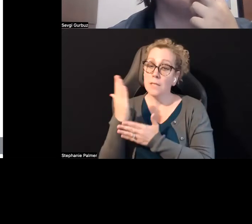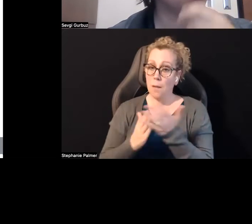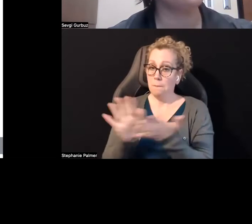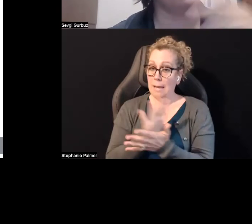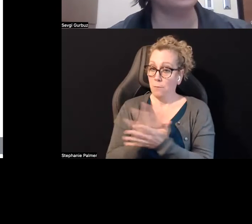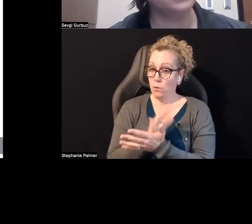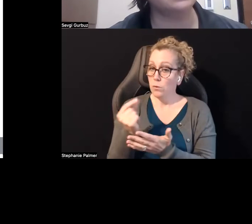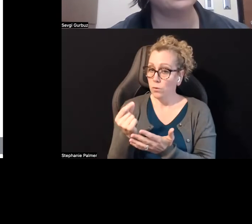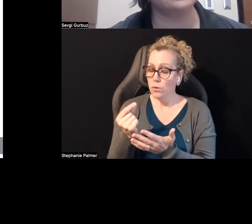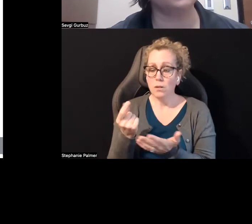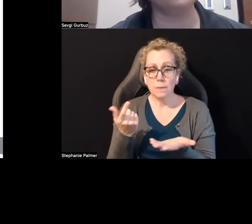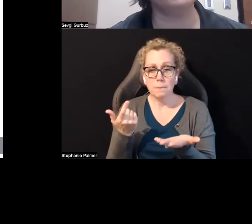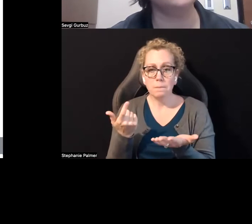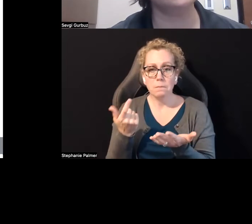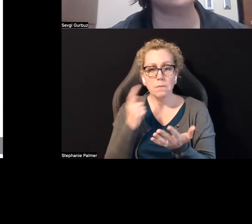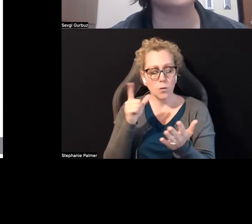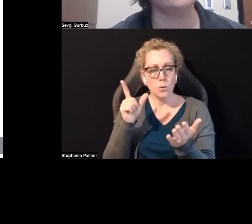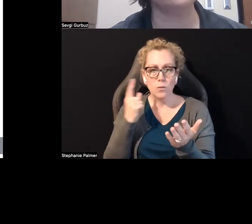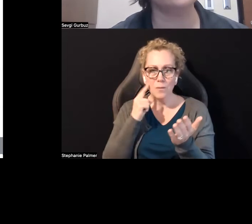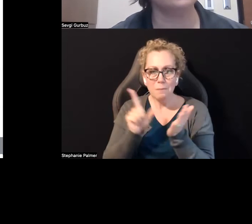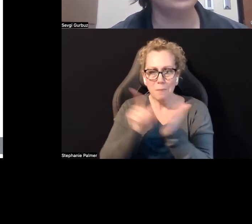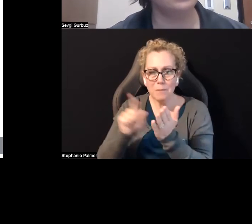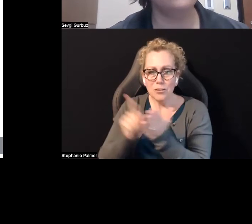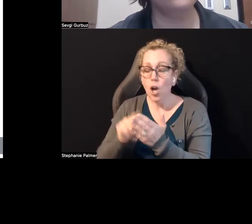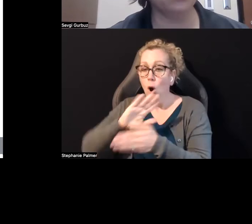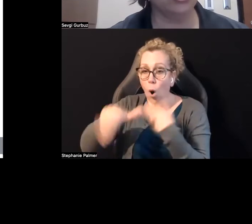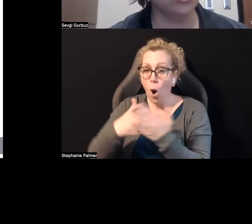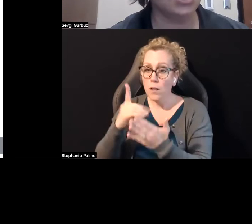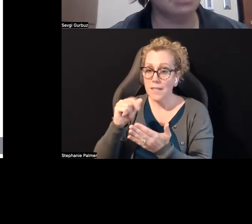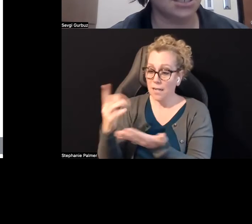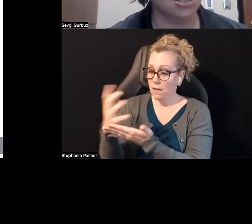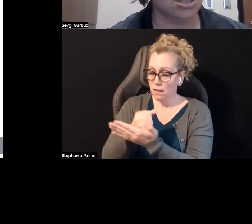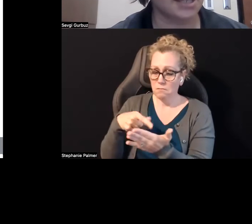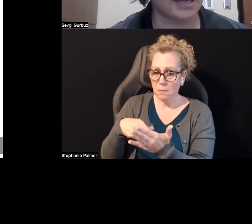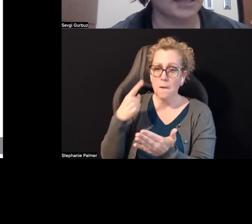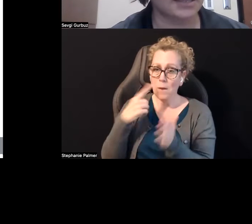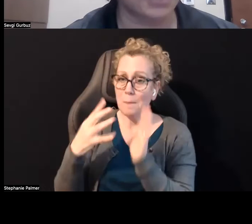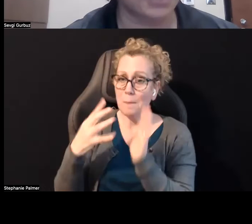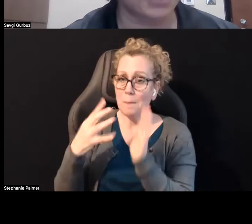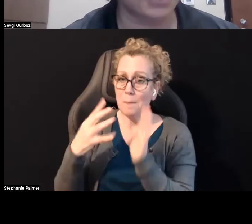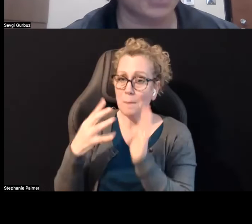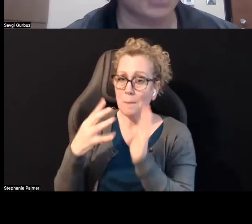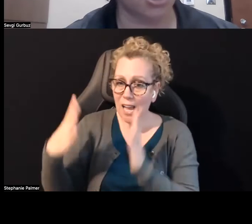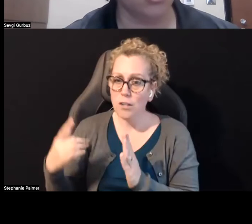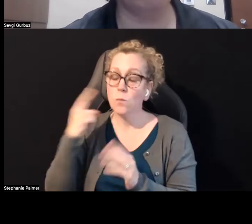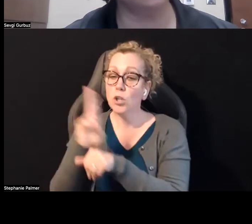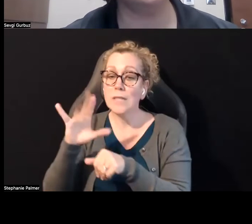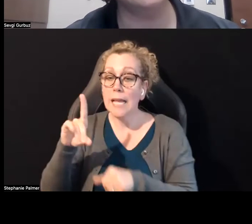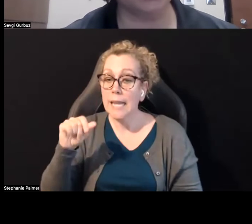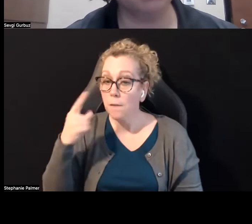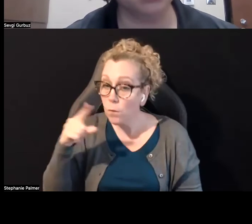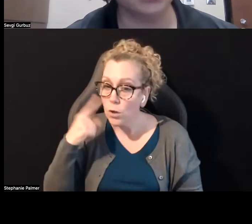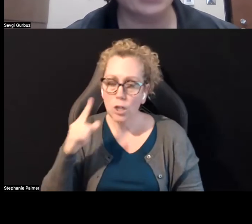do is, because all of their data is from imitation signers, they will use the imitation signing data both to